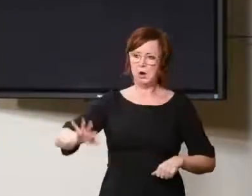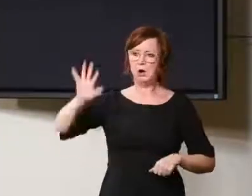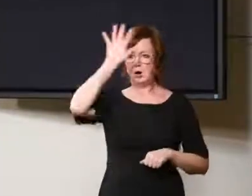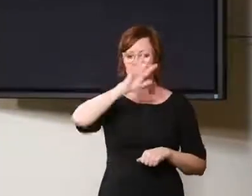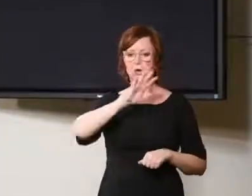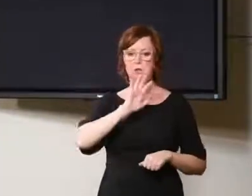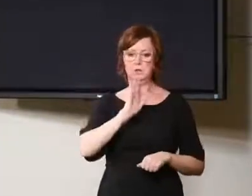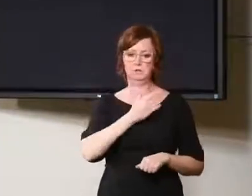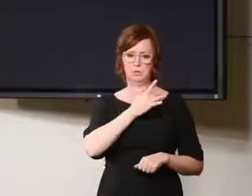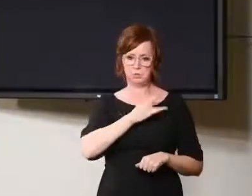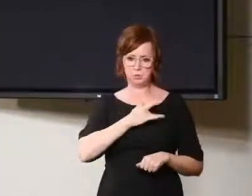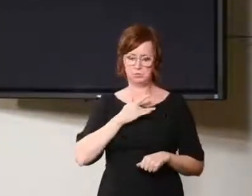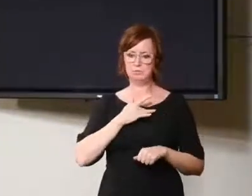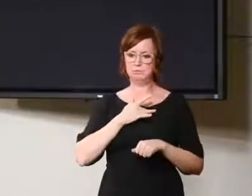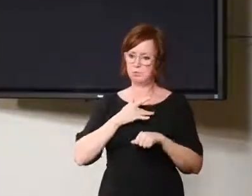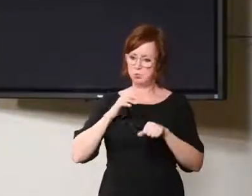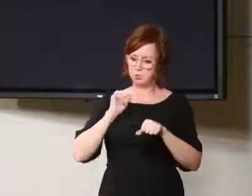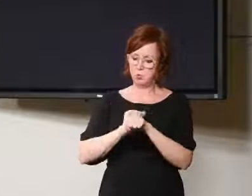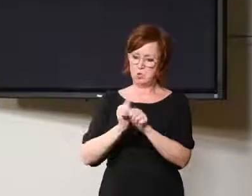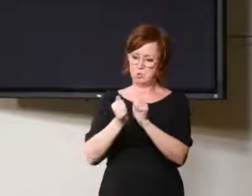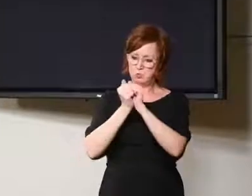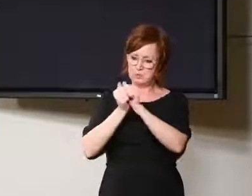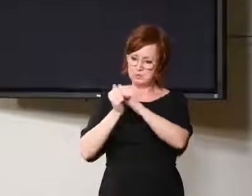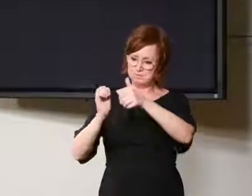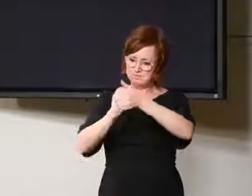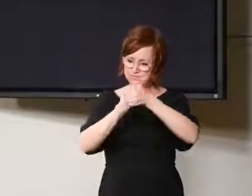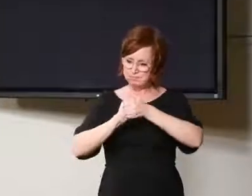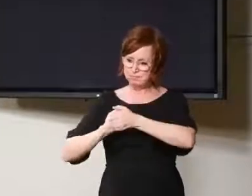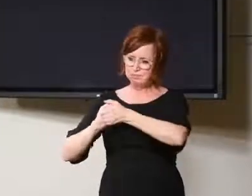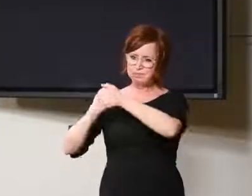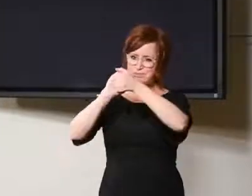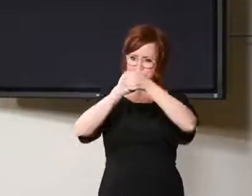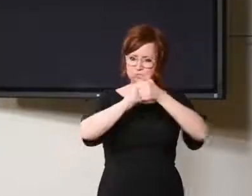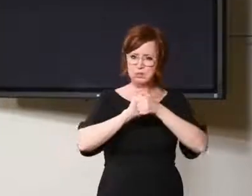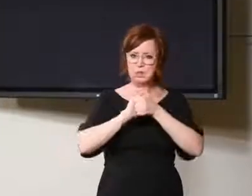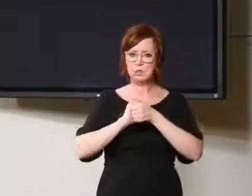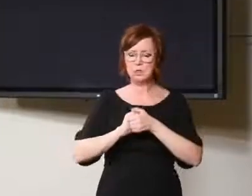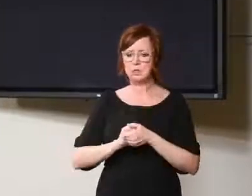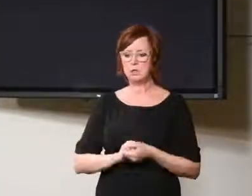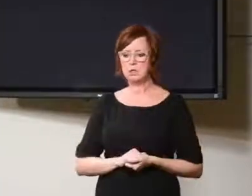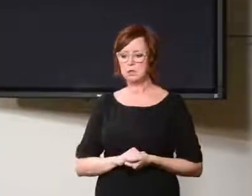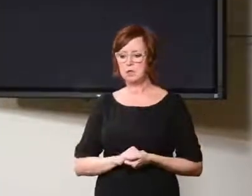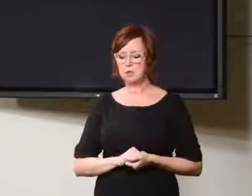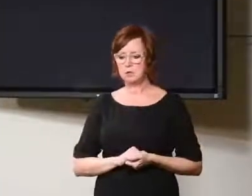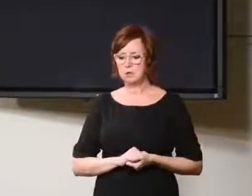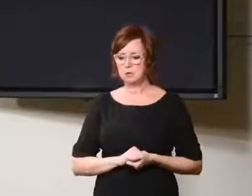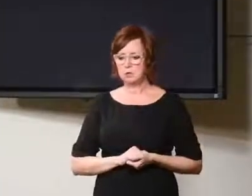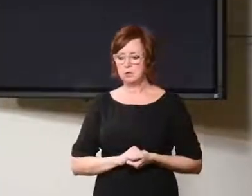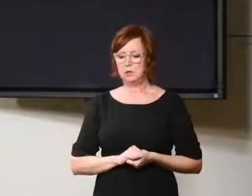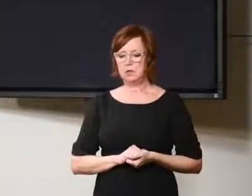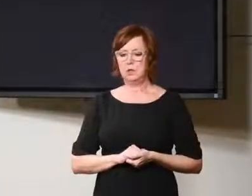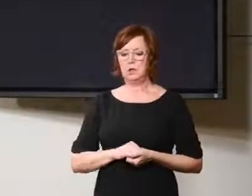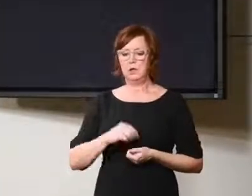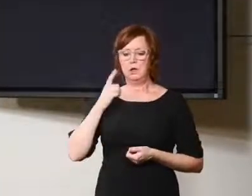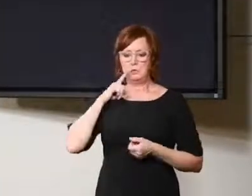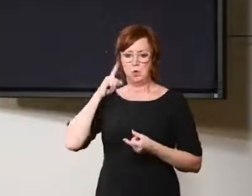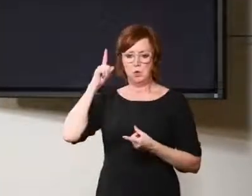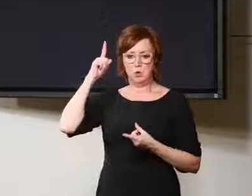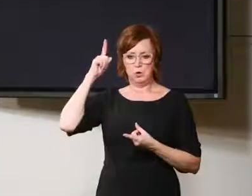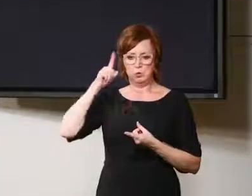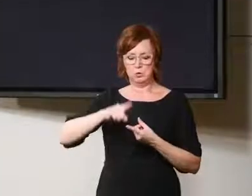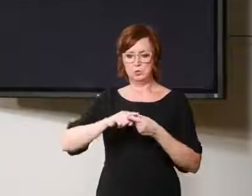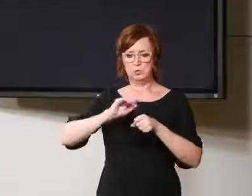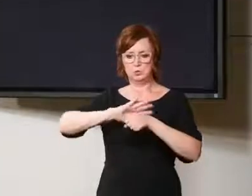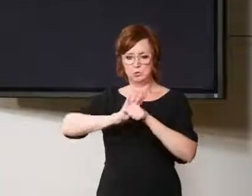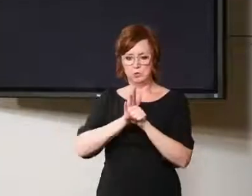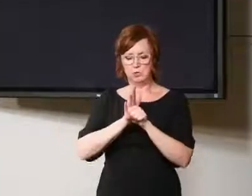to ensure that we are doing what we can to hopefully continue to keep COVID-19 at a very low level and keep it out of our northern